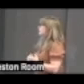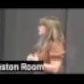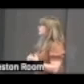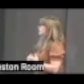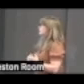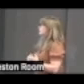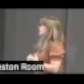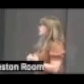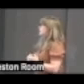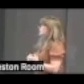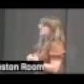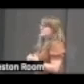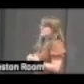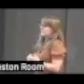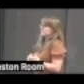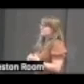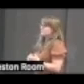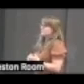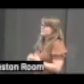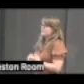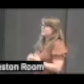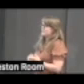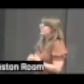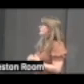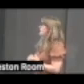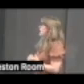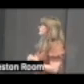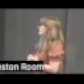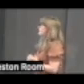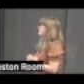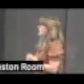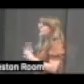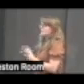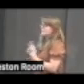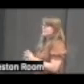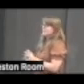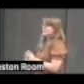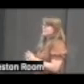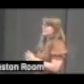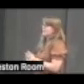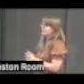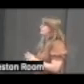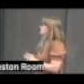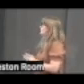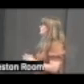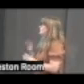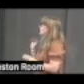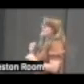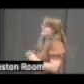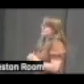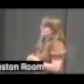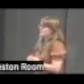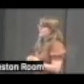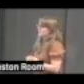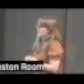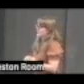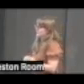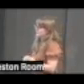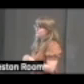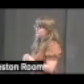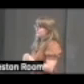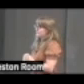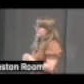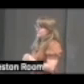cub production up to 85% for intermission, and then of those 85%, 90 of them had